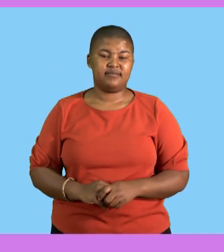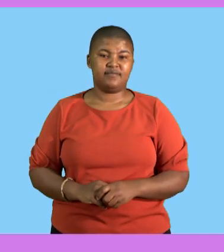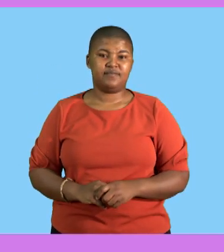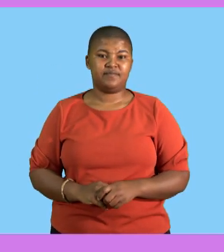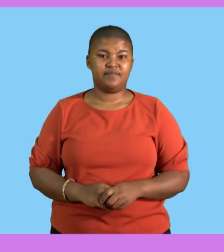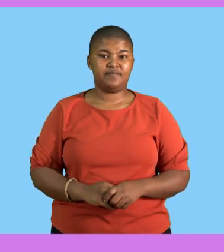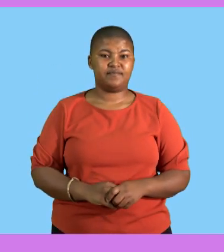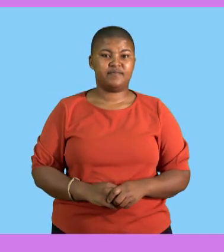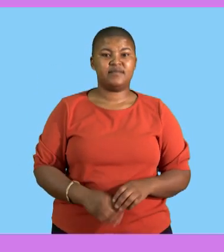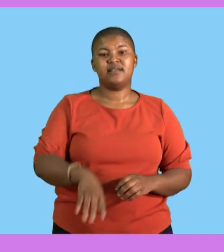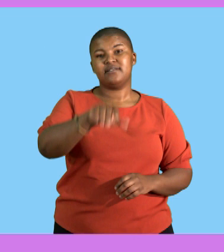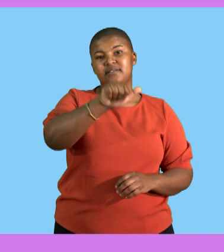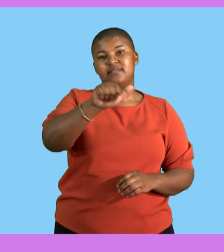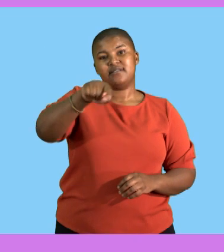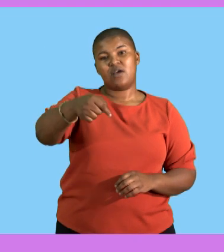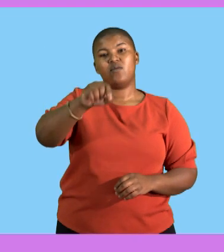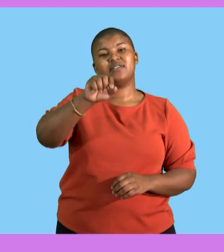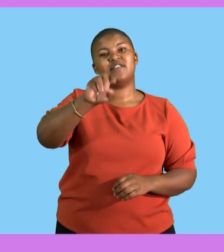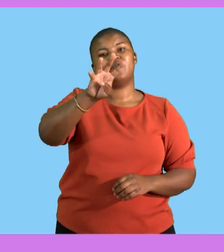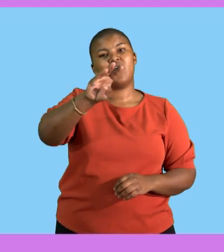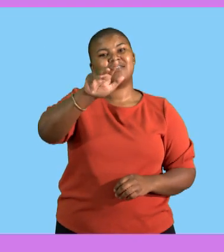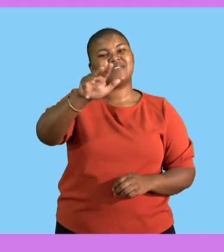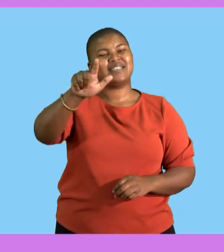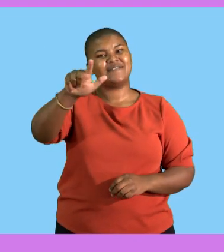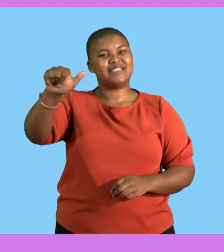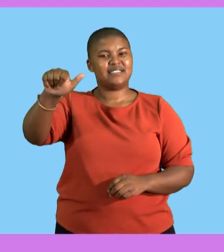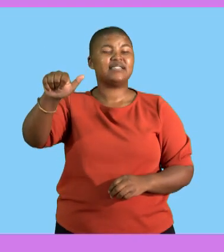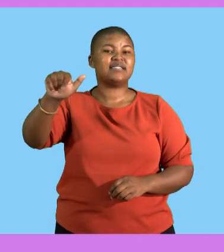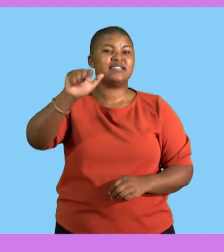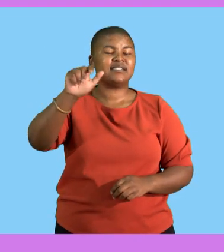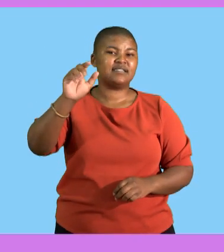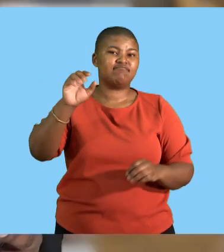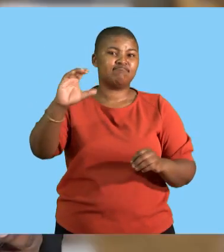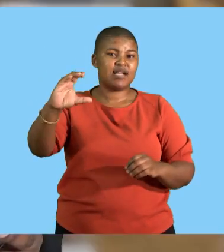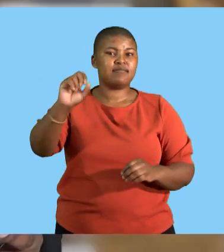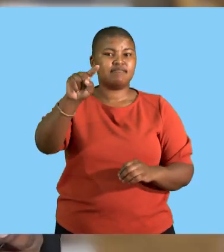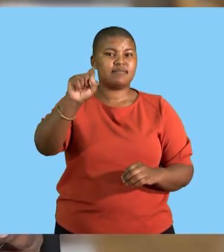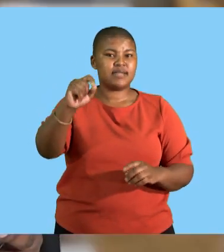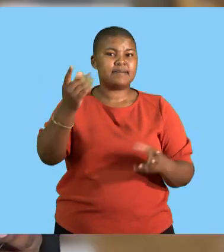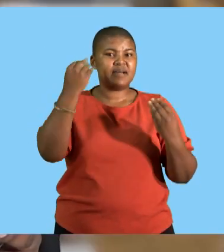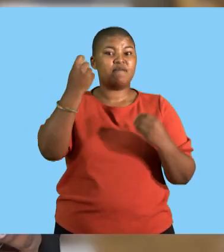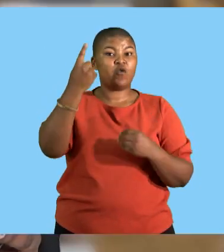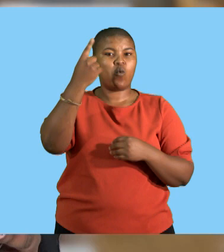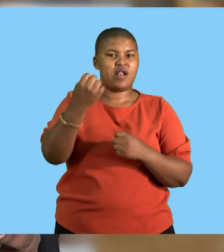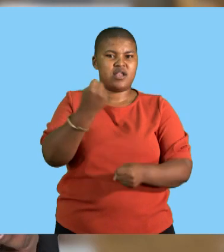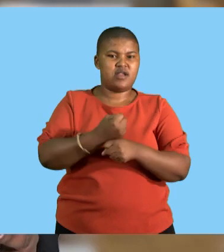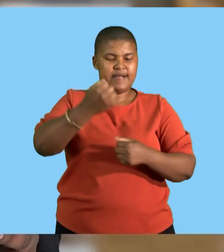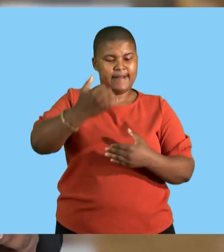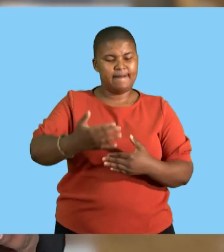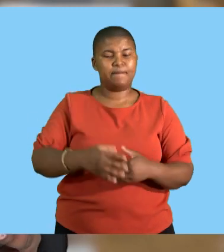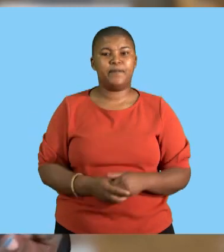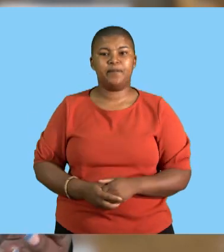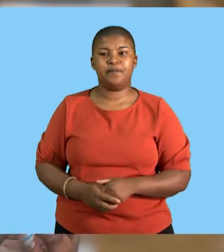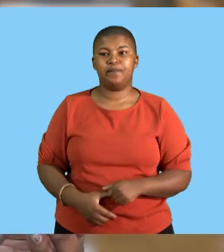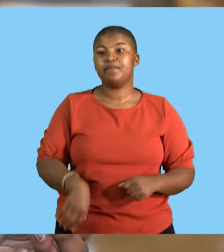64,399.75 cents. So this is the average of what they have accumulated. Then number B, determine